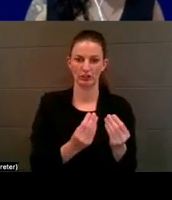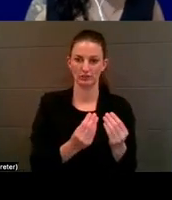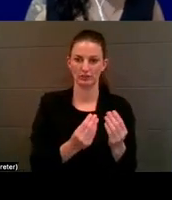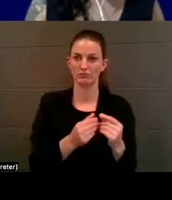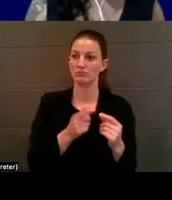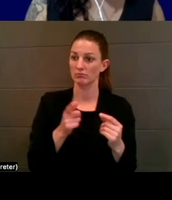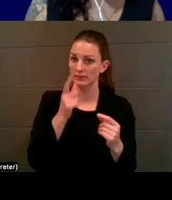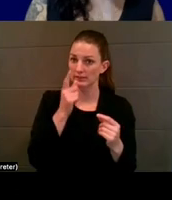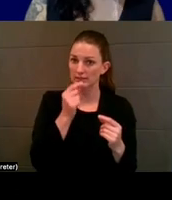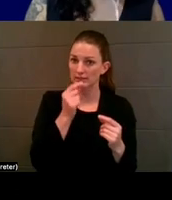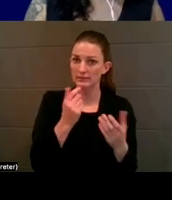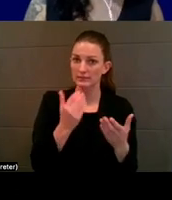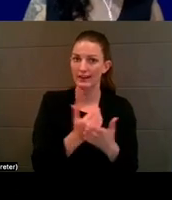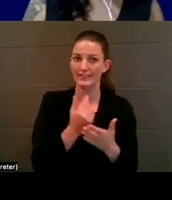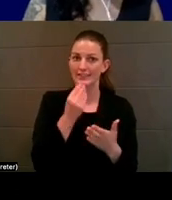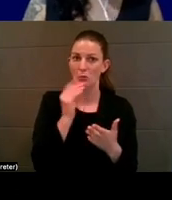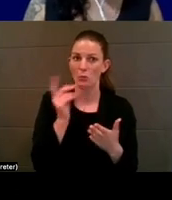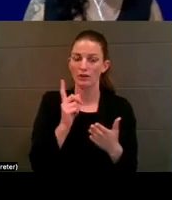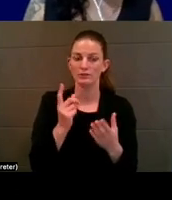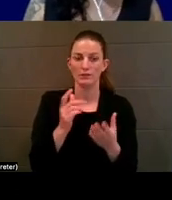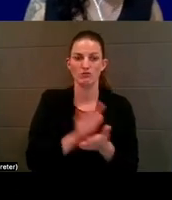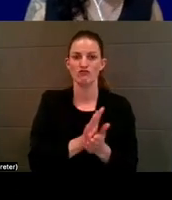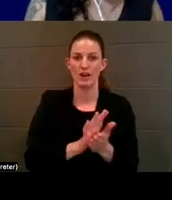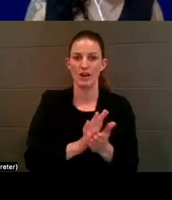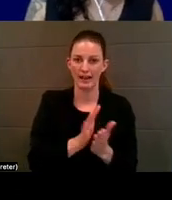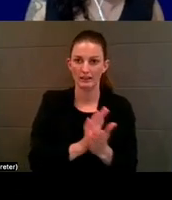and that she was working towards a minced moist diet.